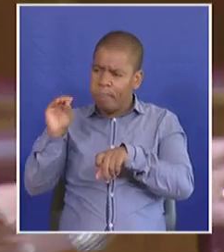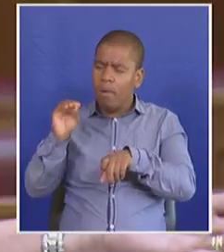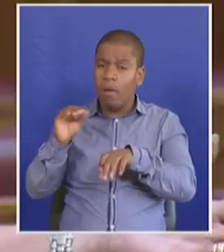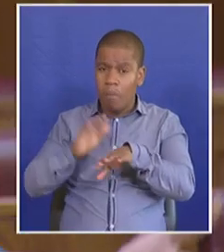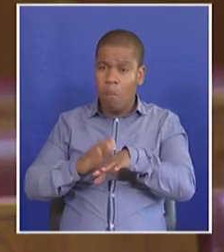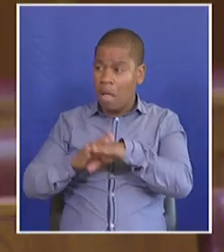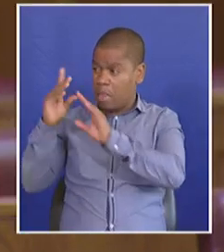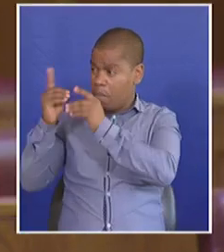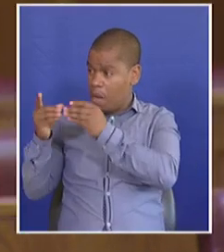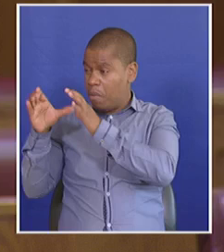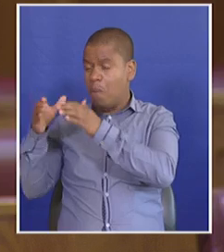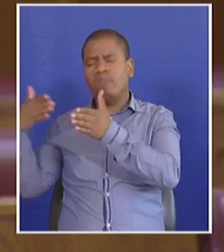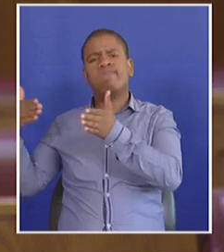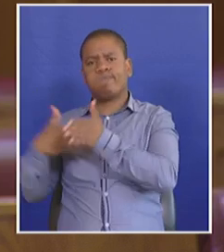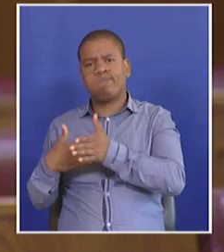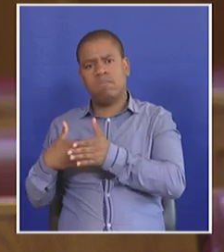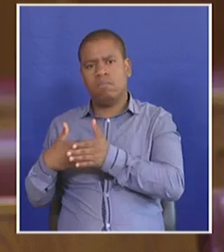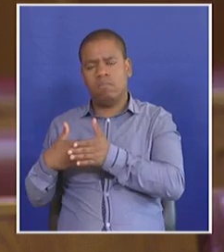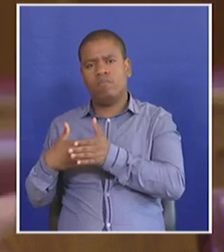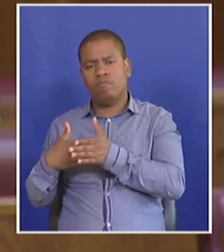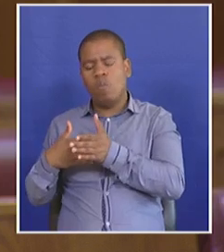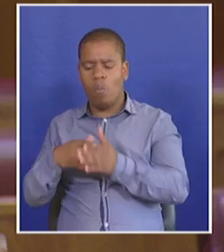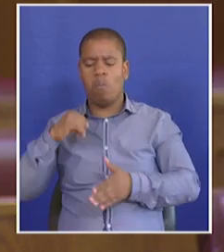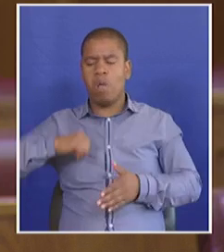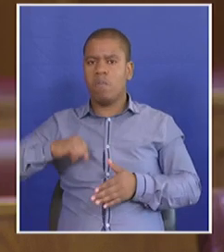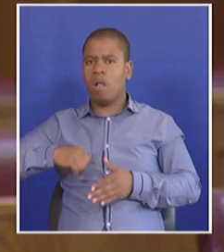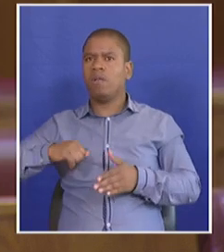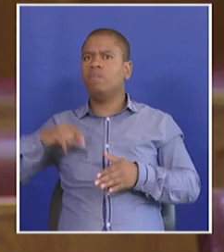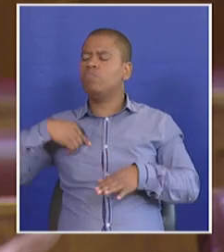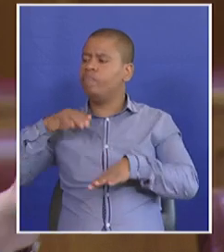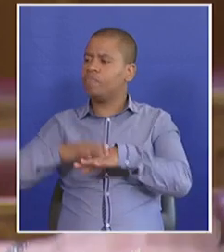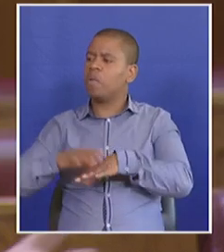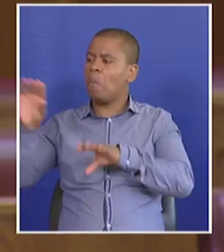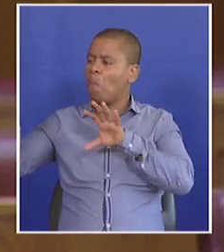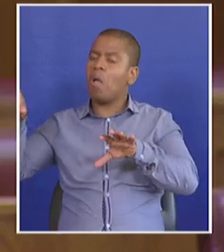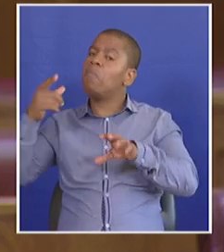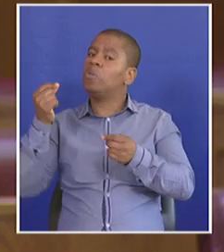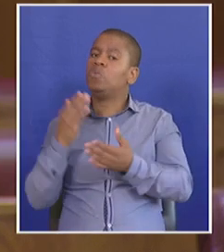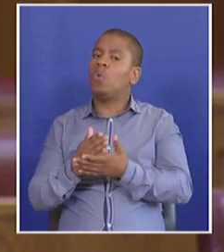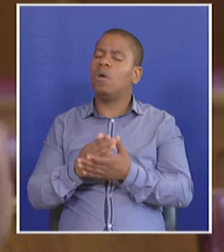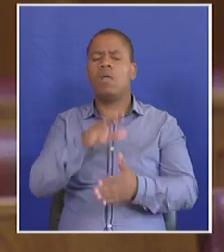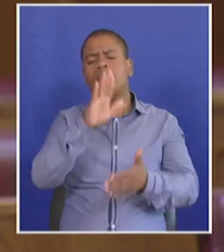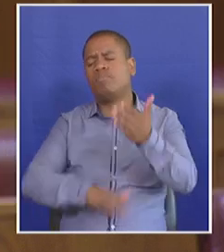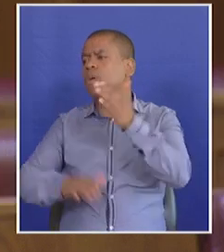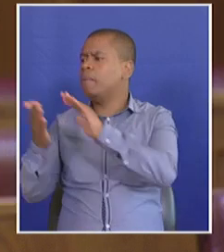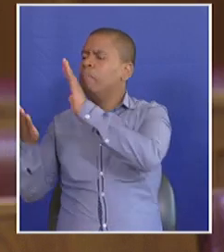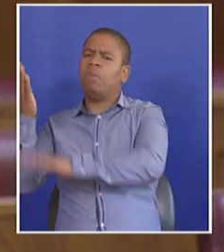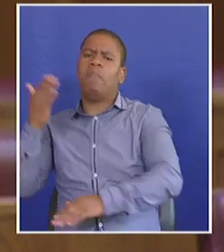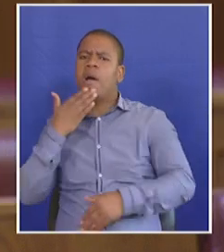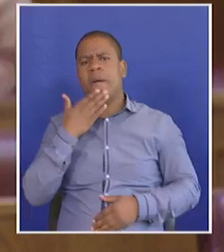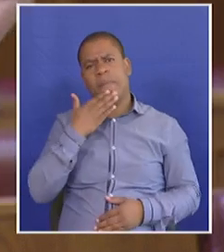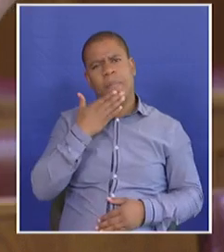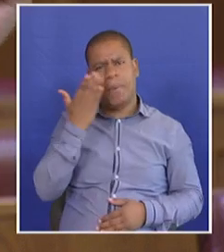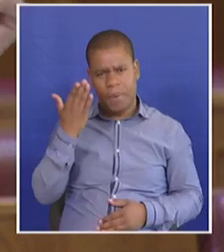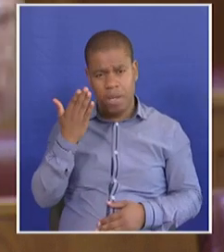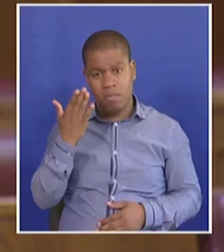the Department of Water Affairs and Koga municipality to take serious action against one another. And that is the